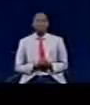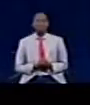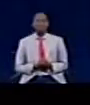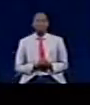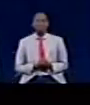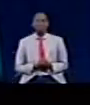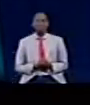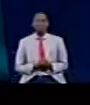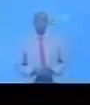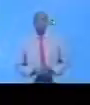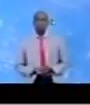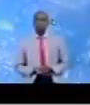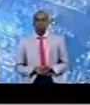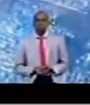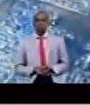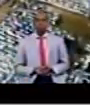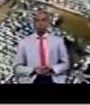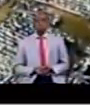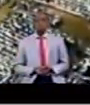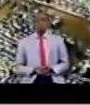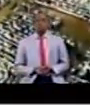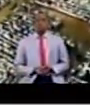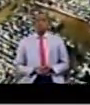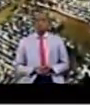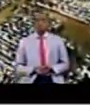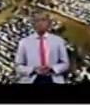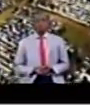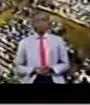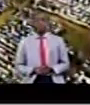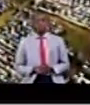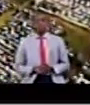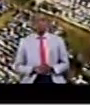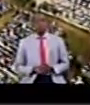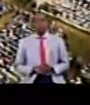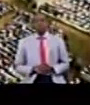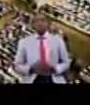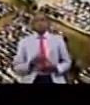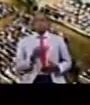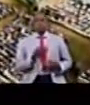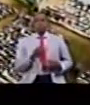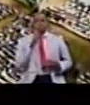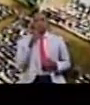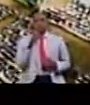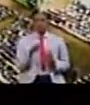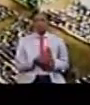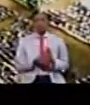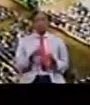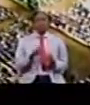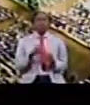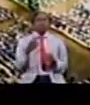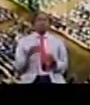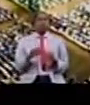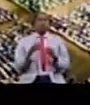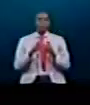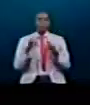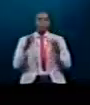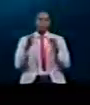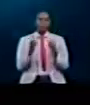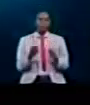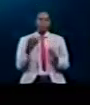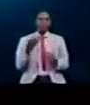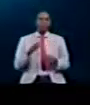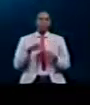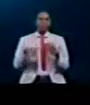them, like, they are just already being initiated. And their goal is to frustrate the husband and